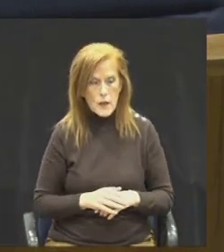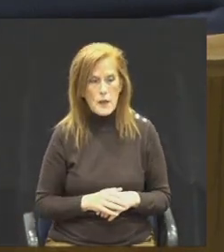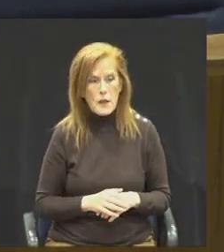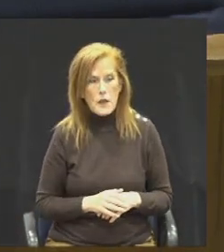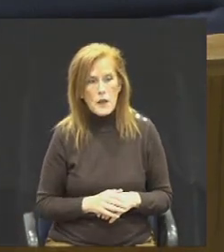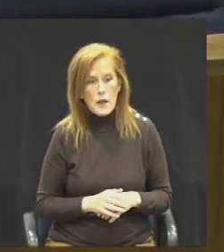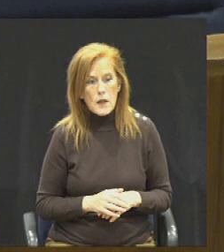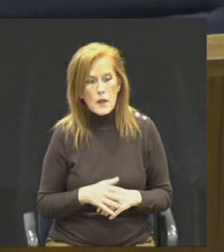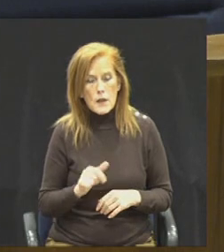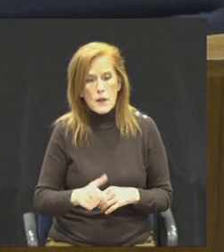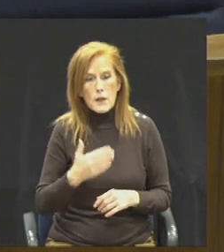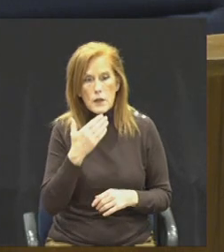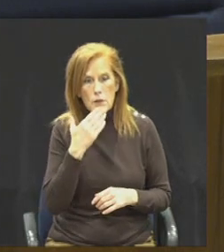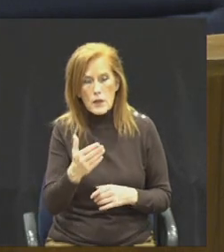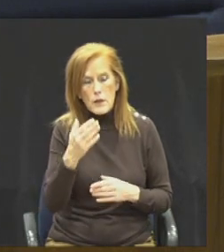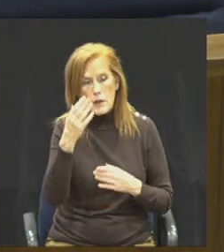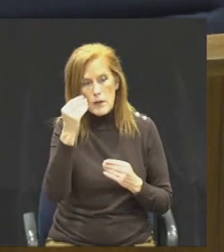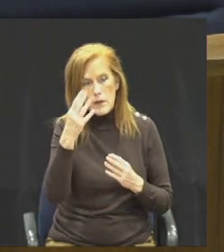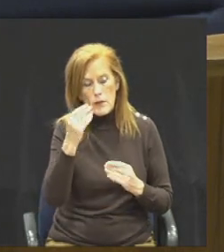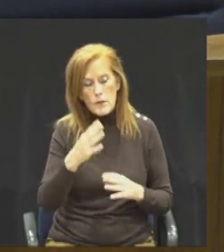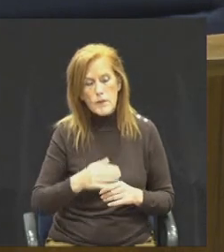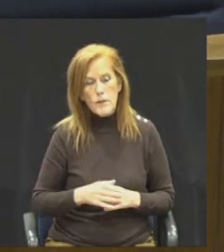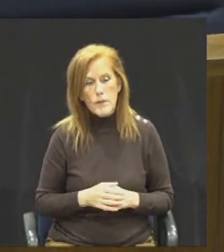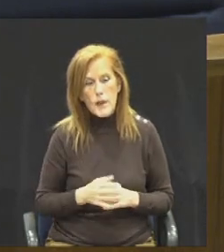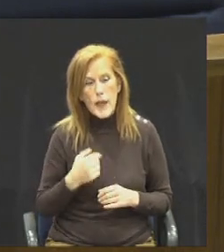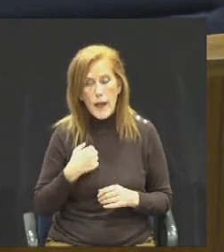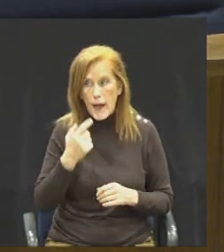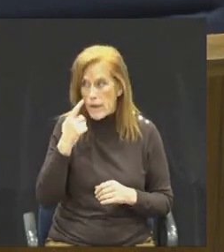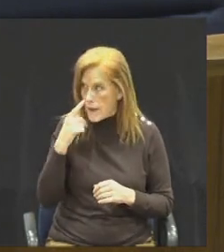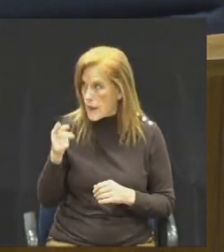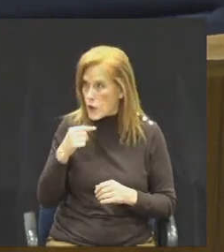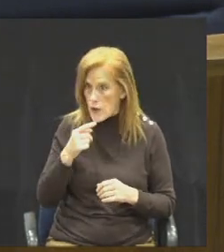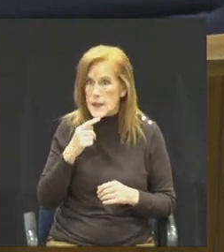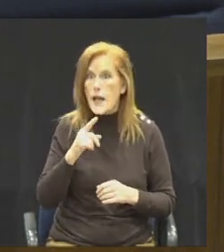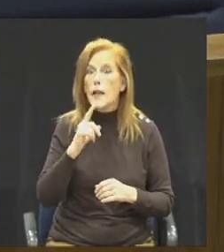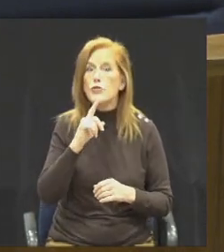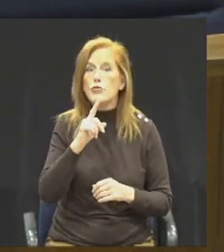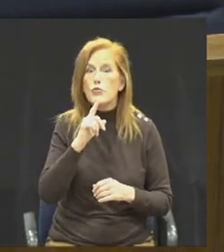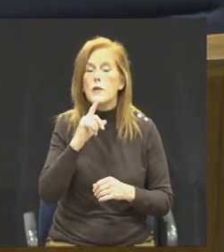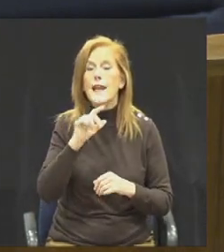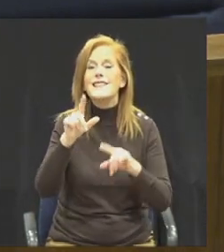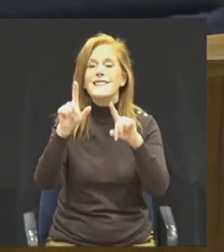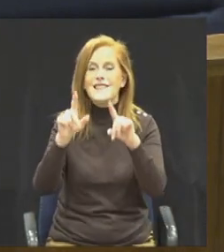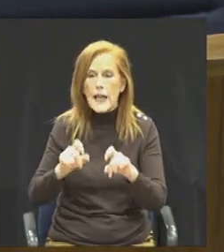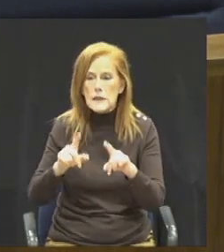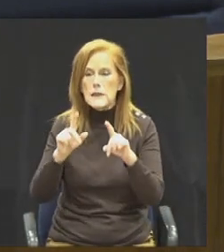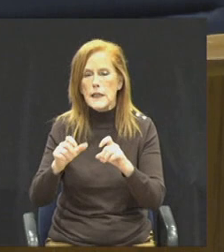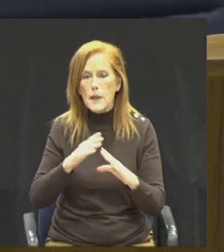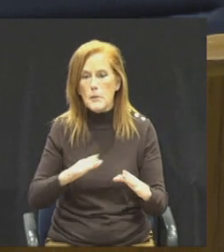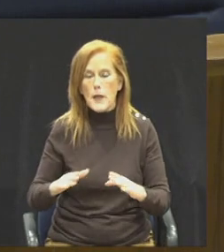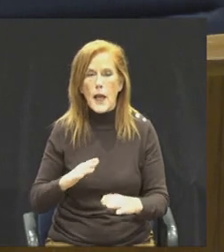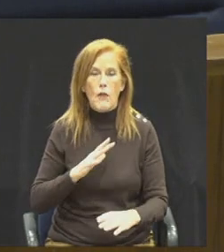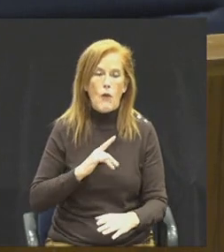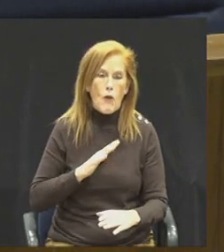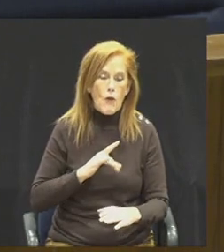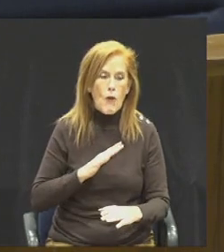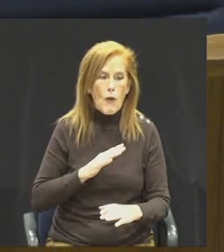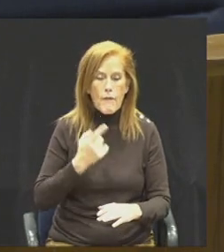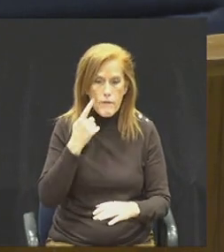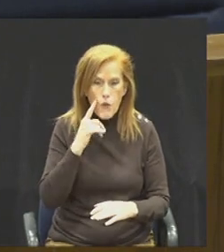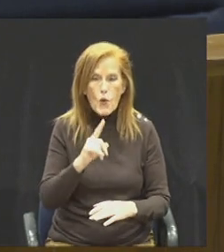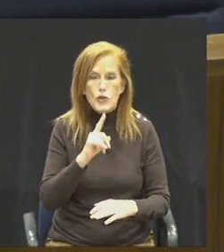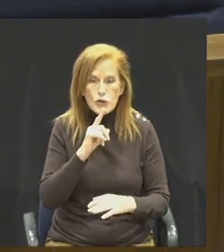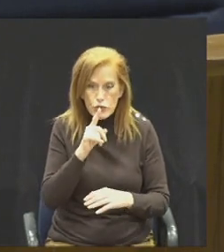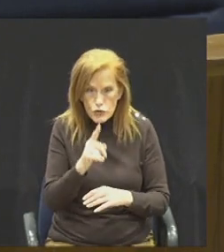is phenomenal, and I think that the, you know, testing those plans, those tabletop exercises, is definitely something that